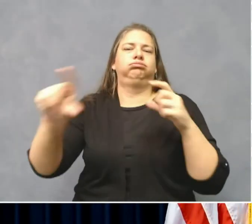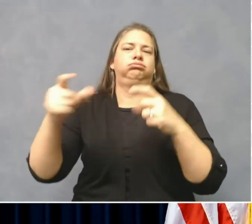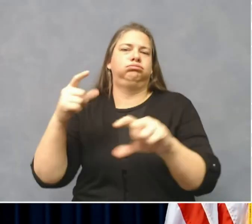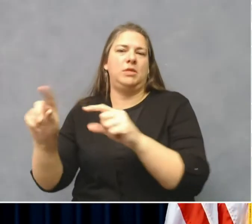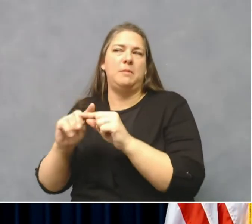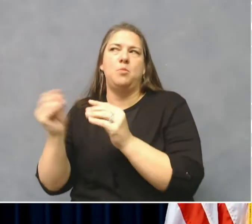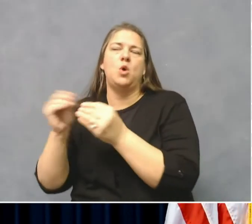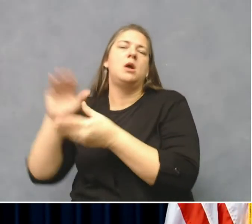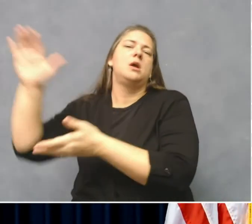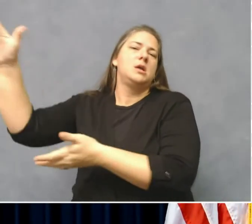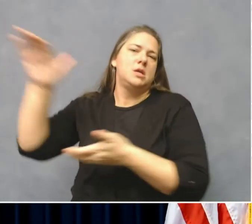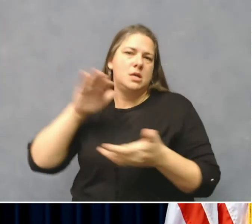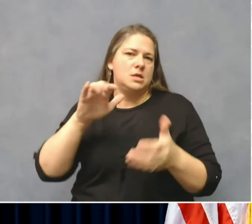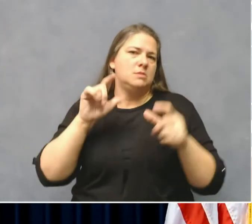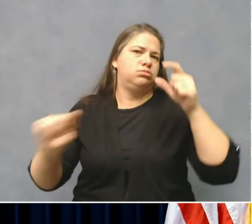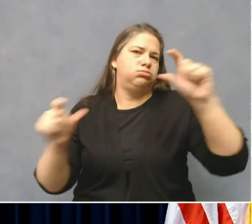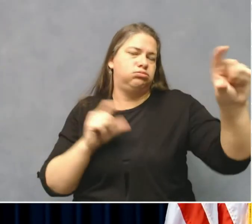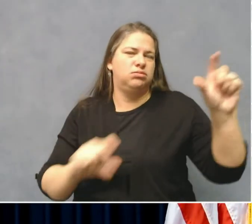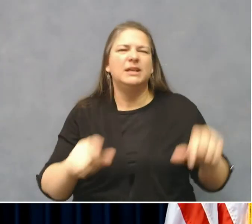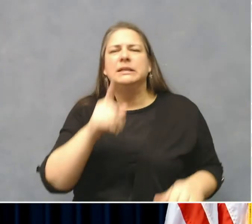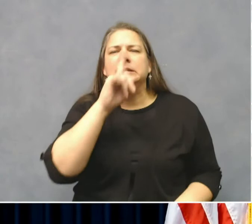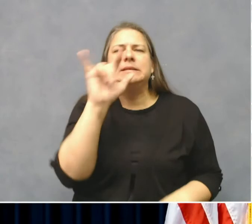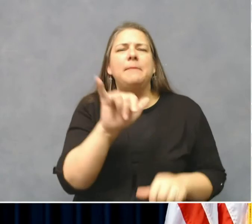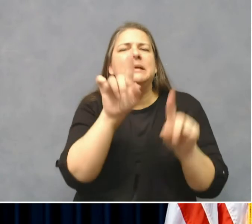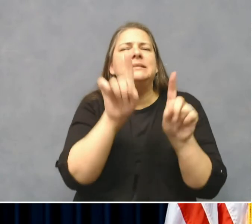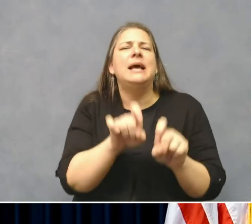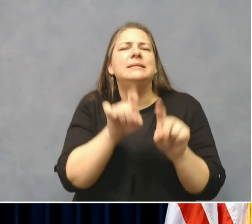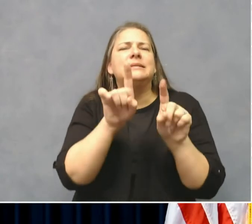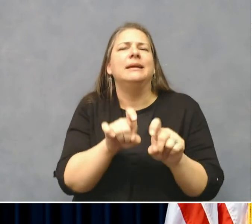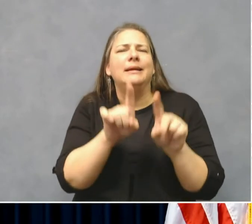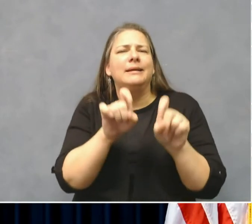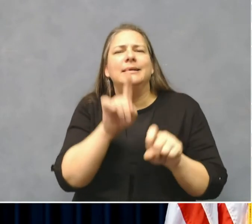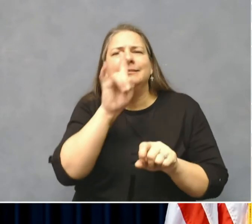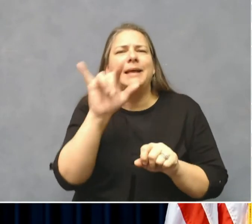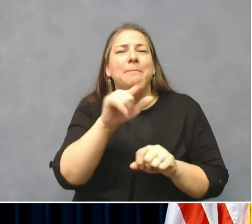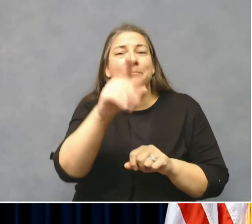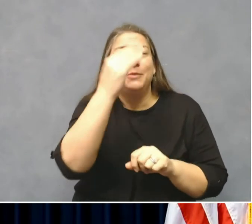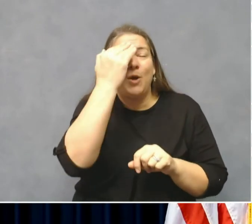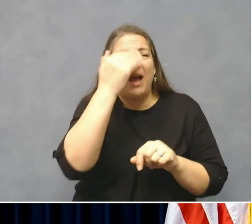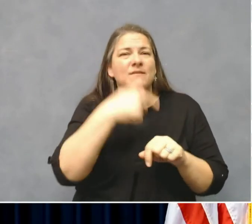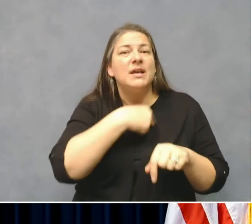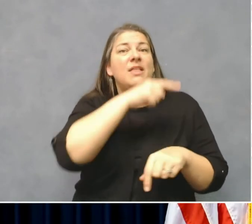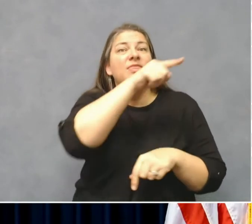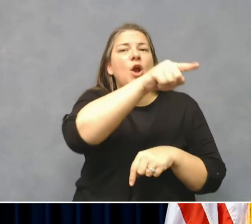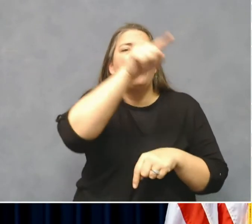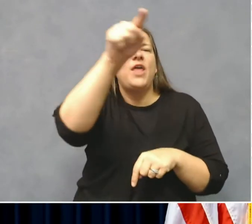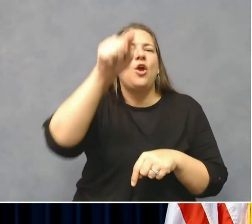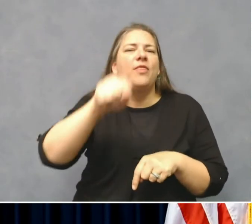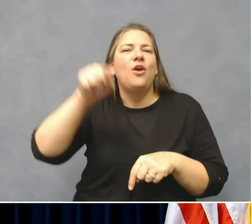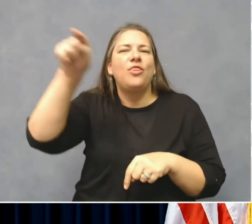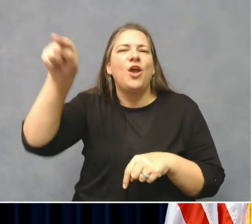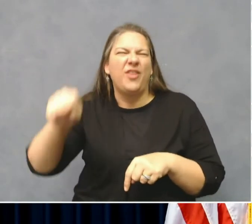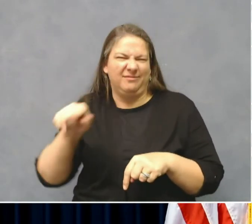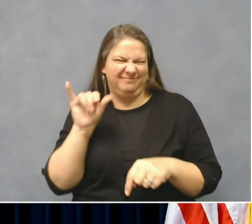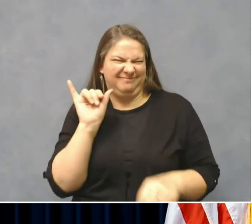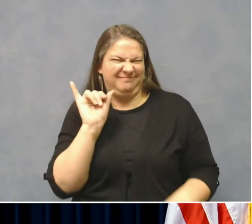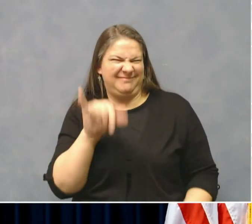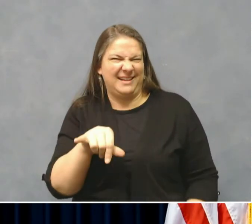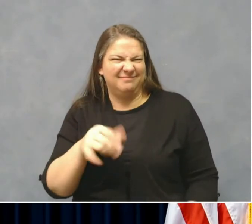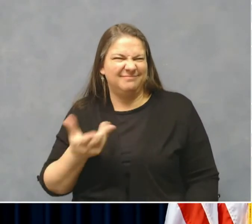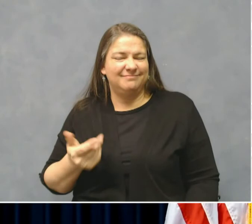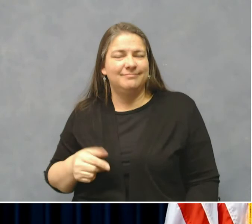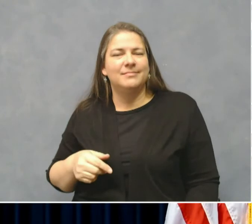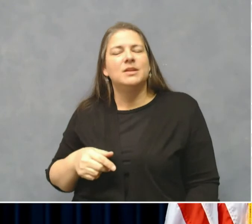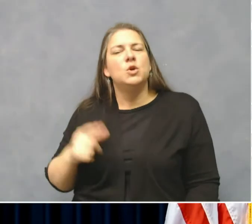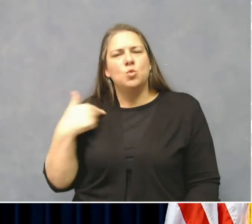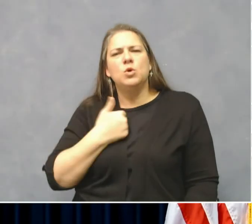different locations by the time we hit that point. You're also going to see communications from us about the